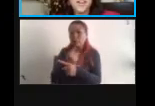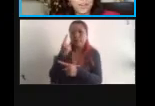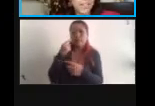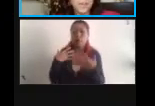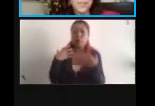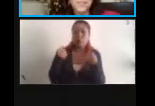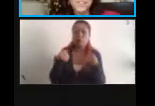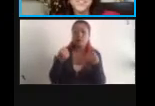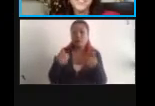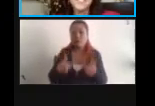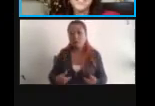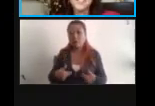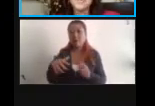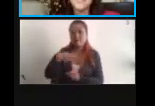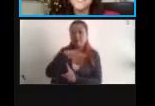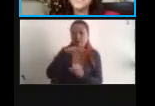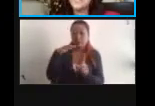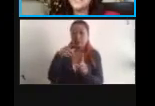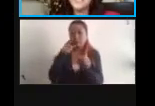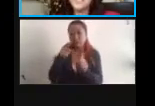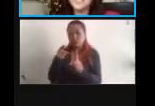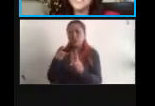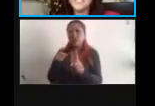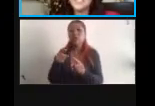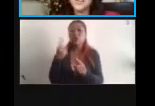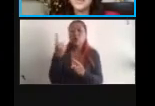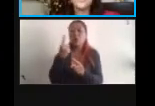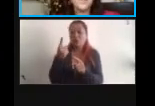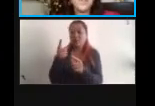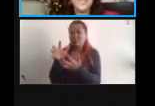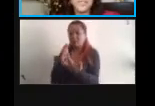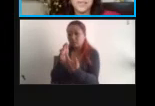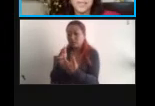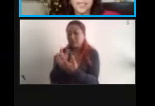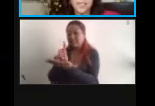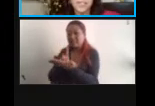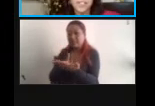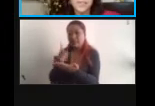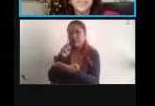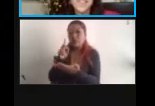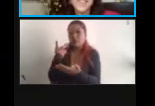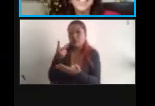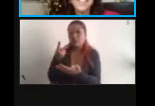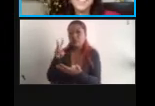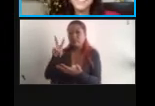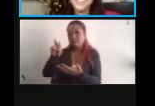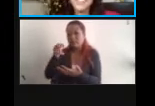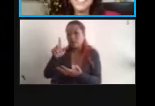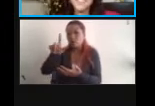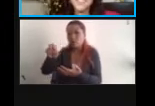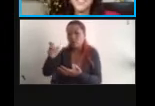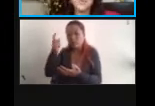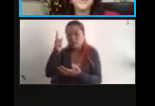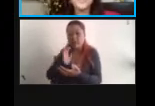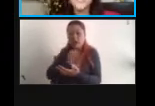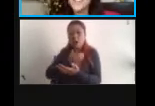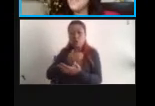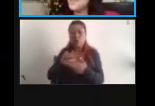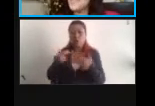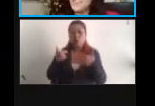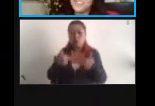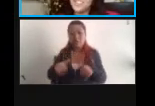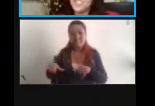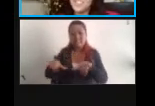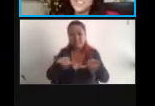working all the time with the vehicle designers, making sure they understand our human system standards and that they're designing the vehicle with